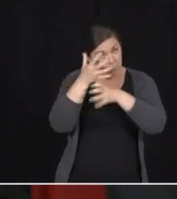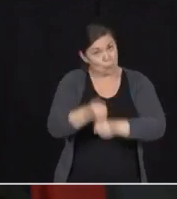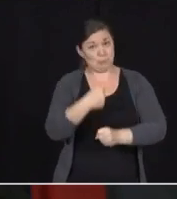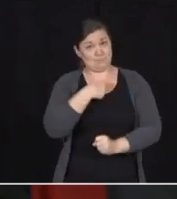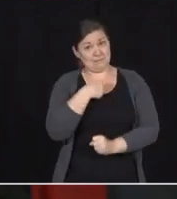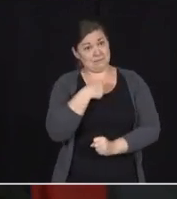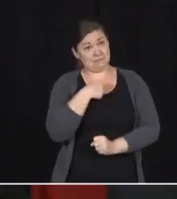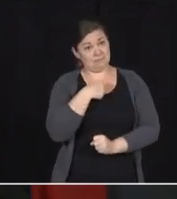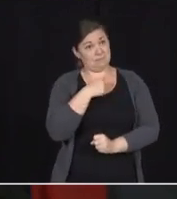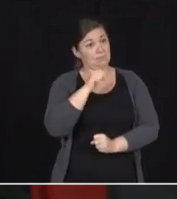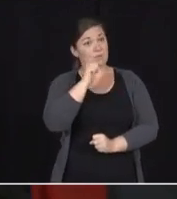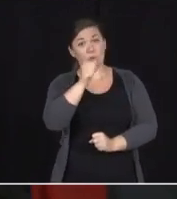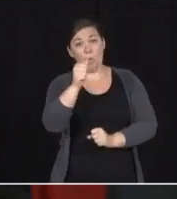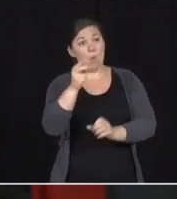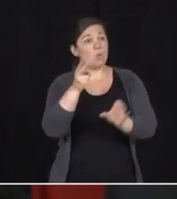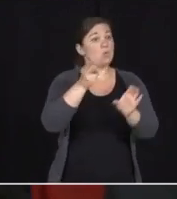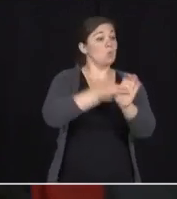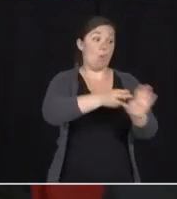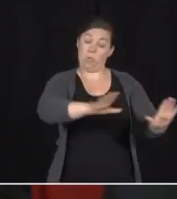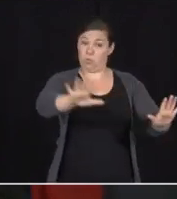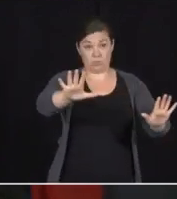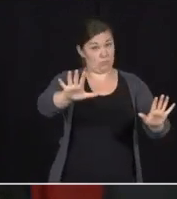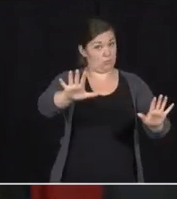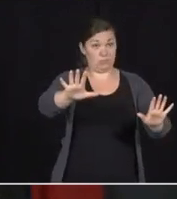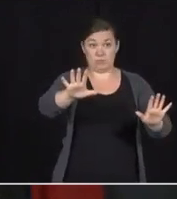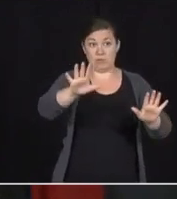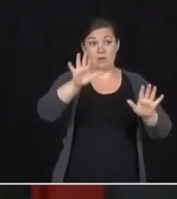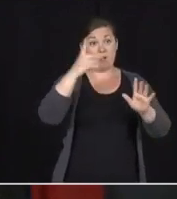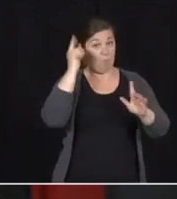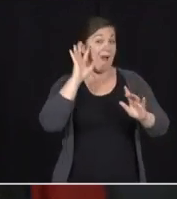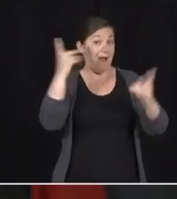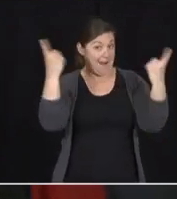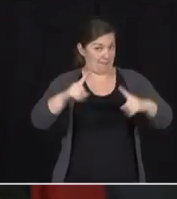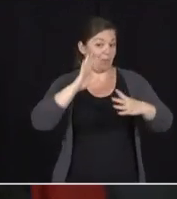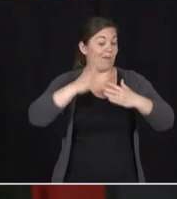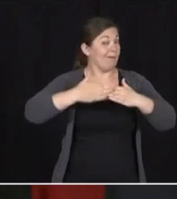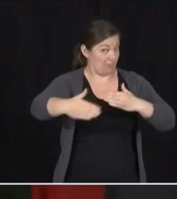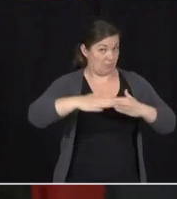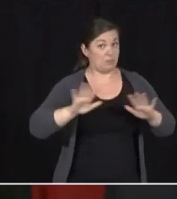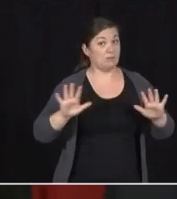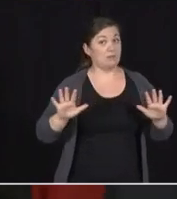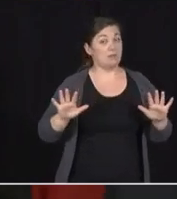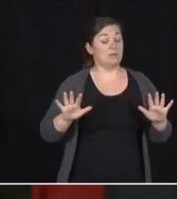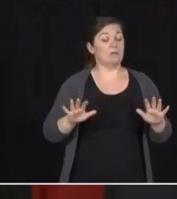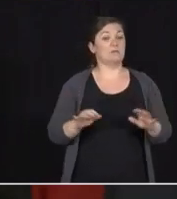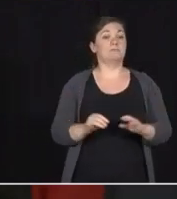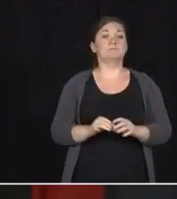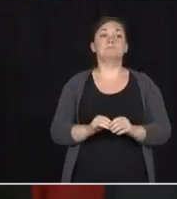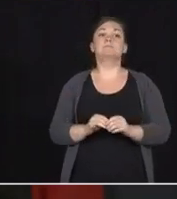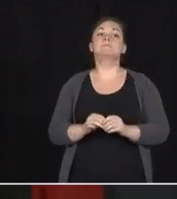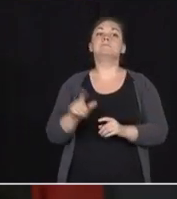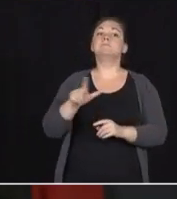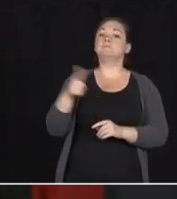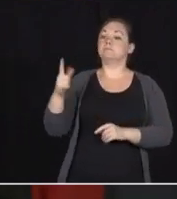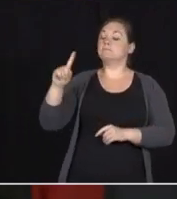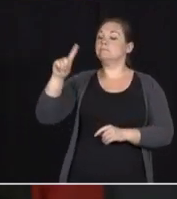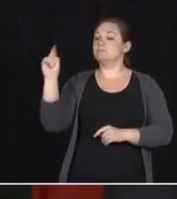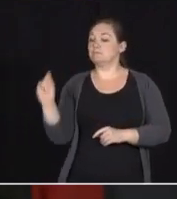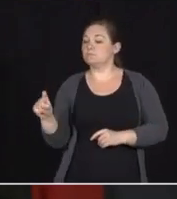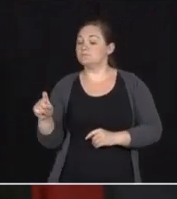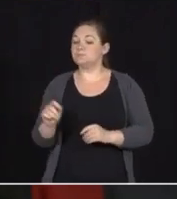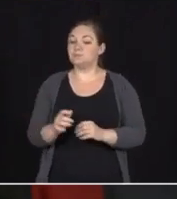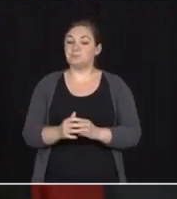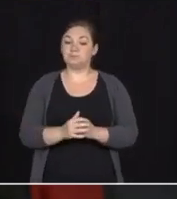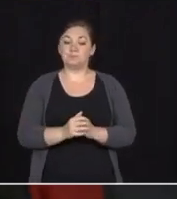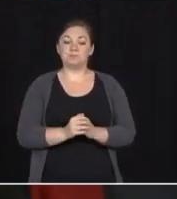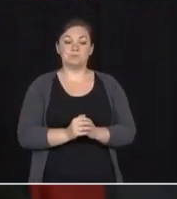then there'll be consequences. Simple as that. Next question. Next question comes